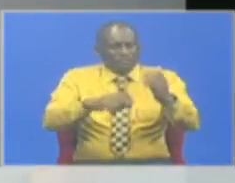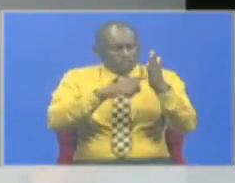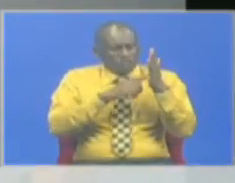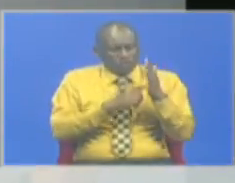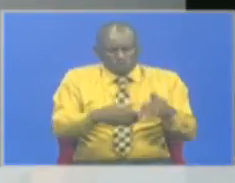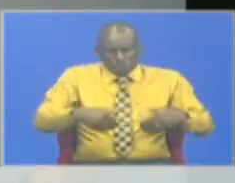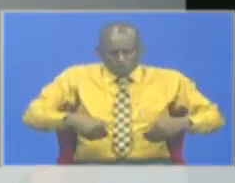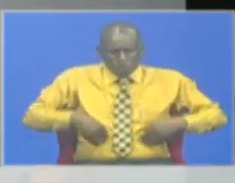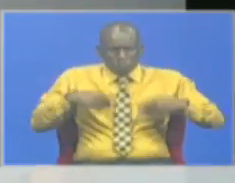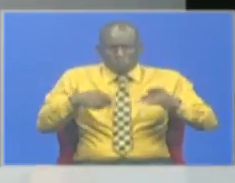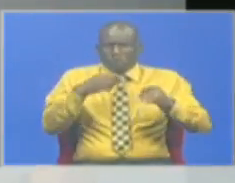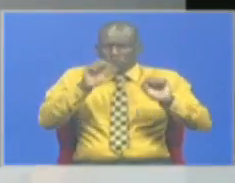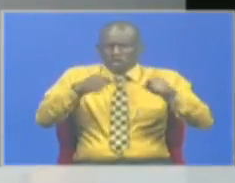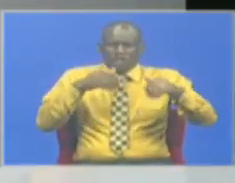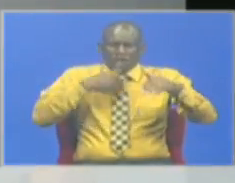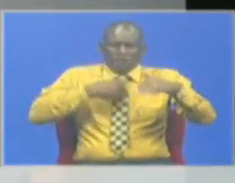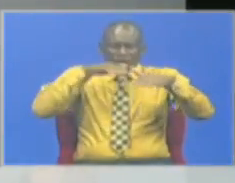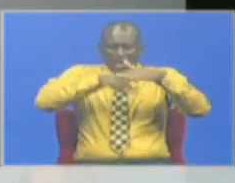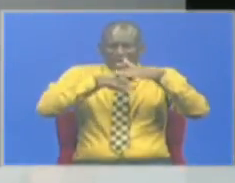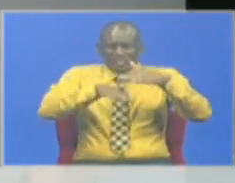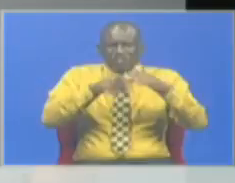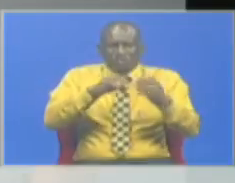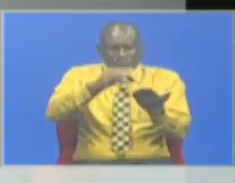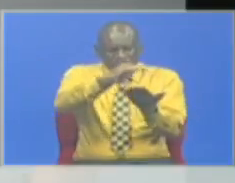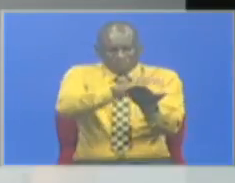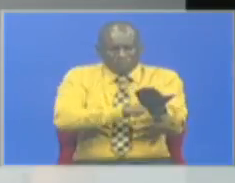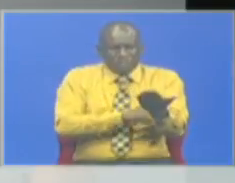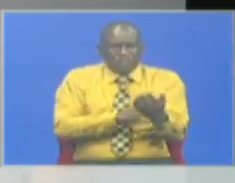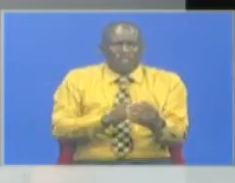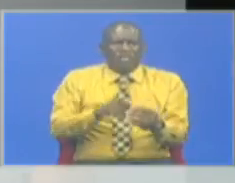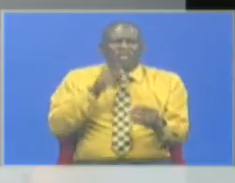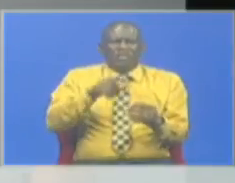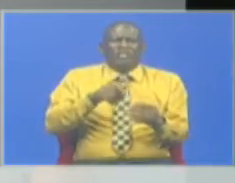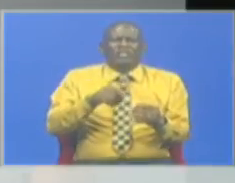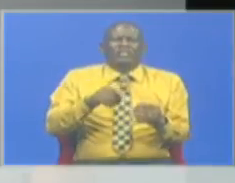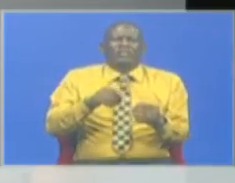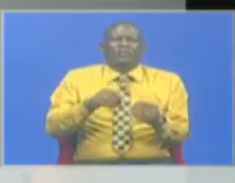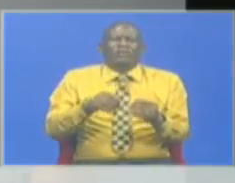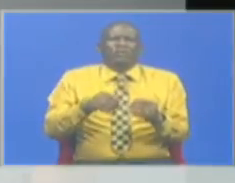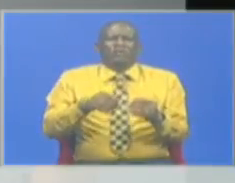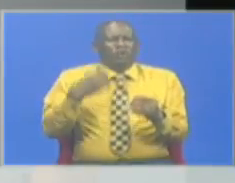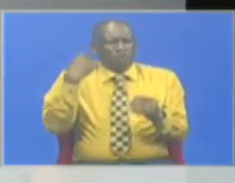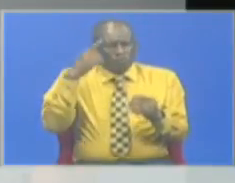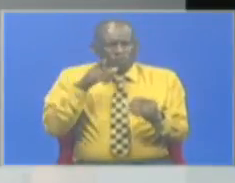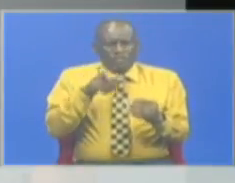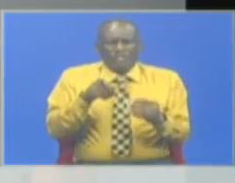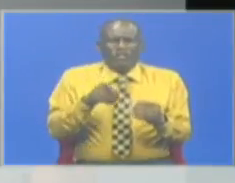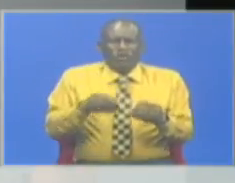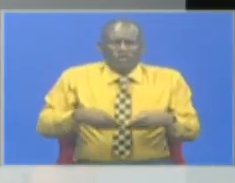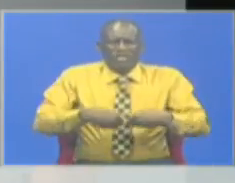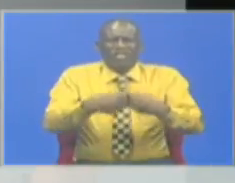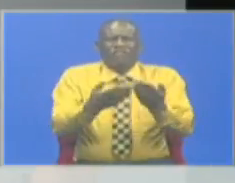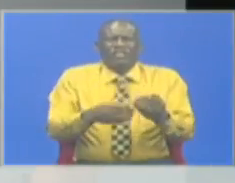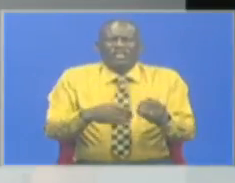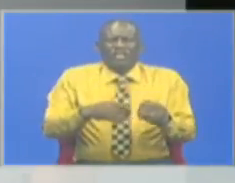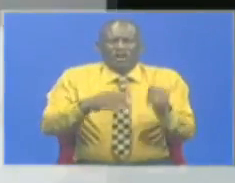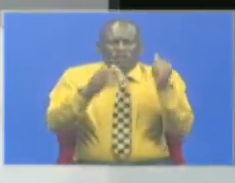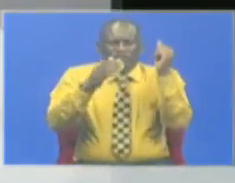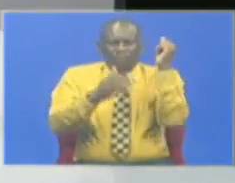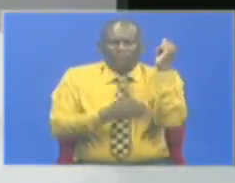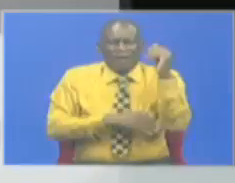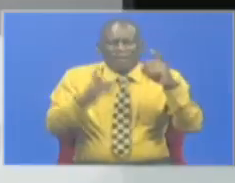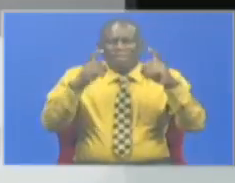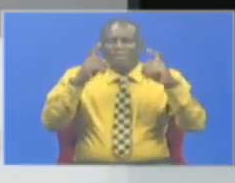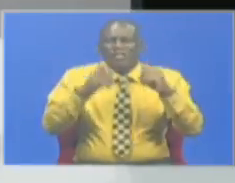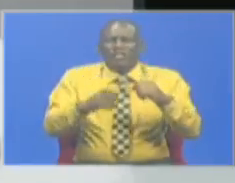his page. They quoted Section 38 of the Cyber Crimes Act 2018 for distribution of obscene material and Section